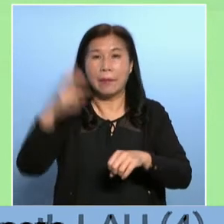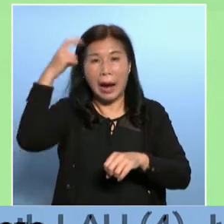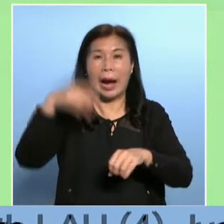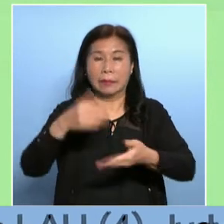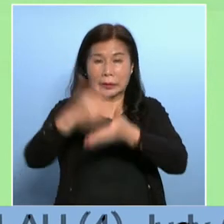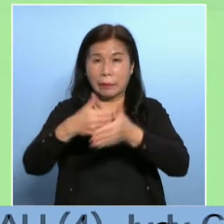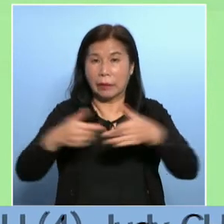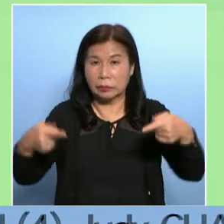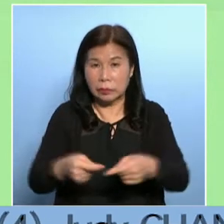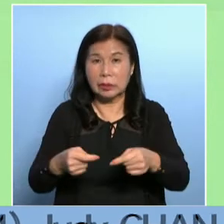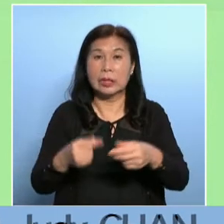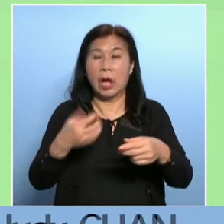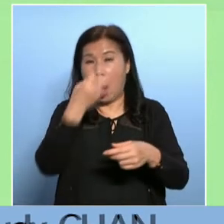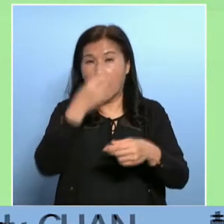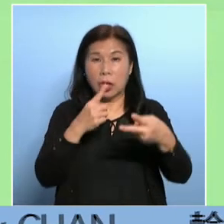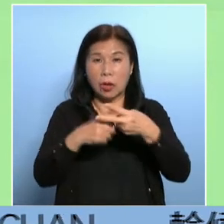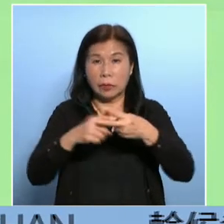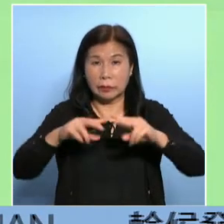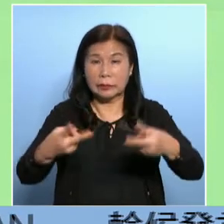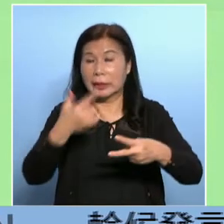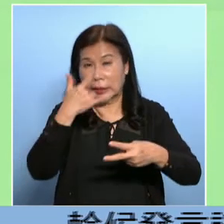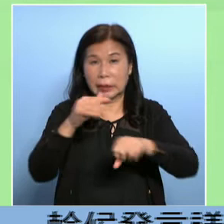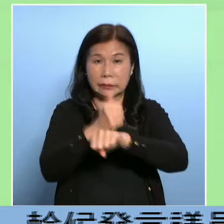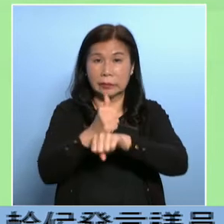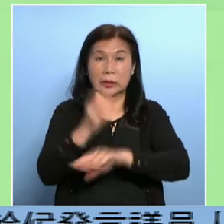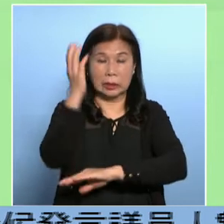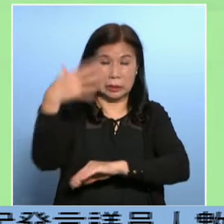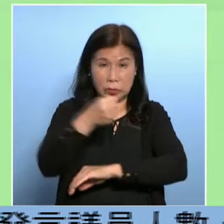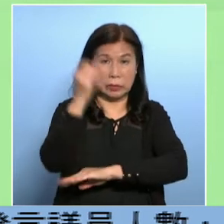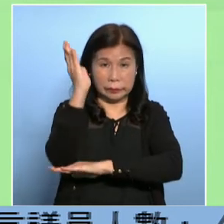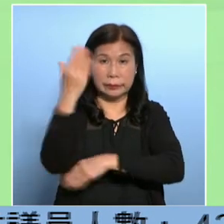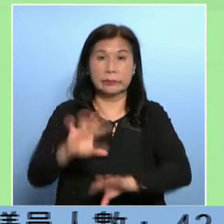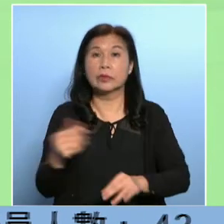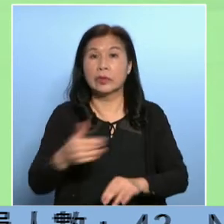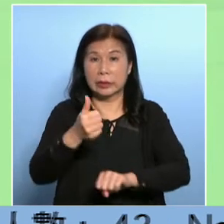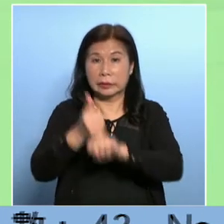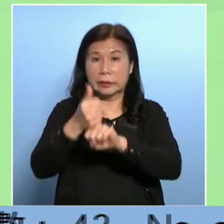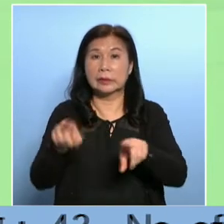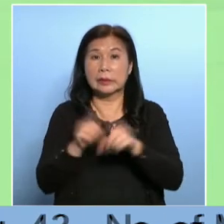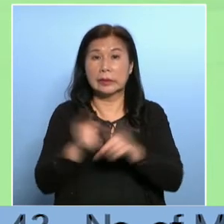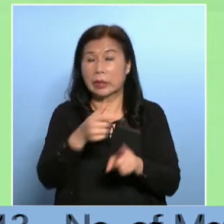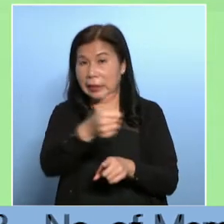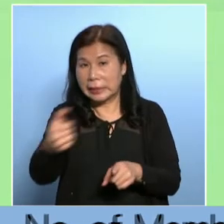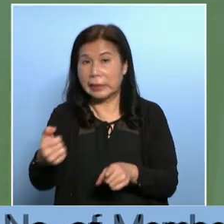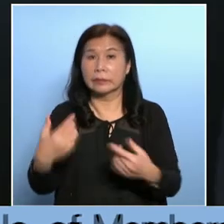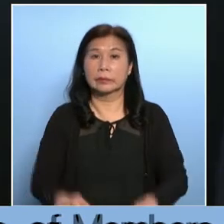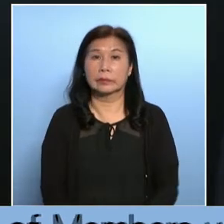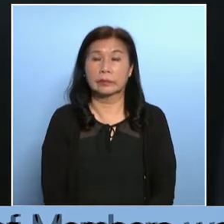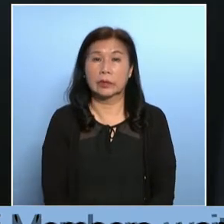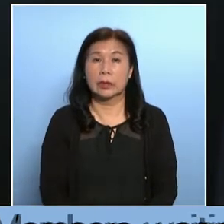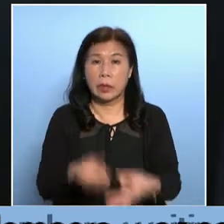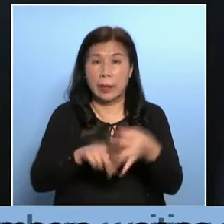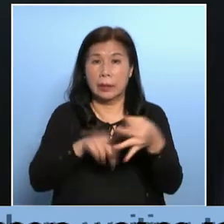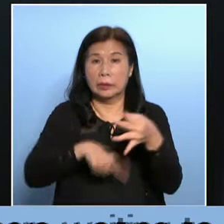low carbon and embrace the new limestone and opportunities for industrialization. I support this motion of